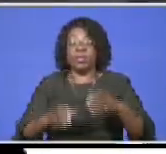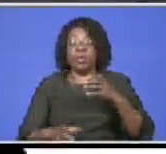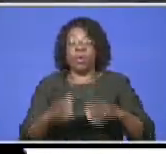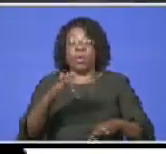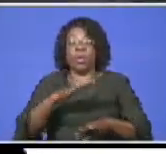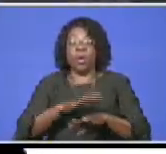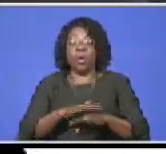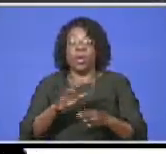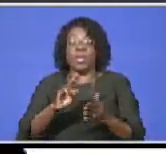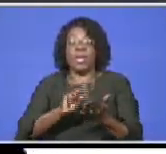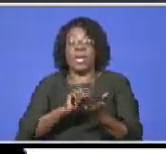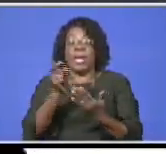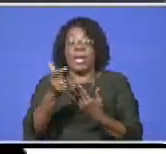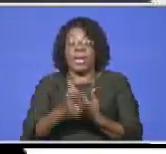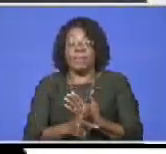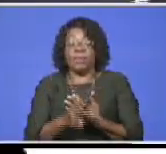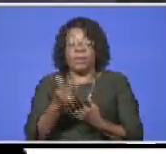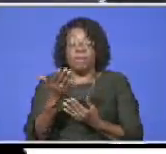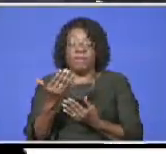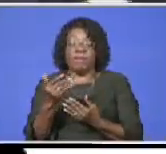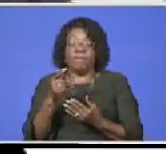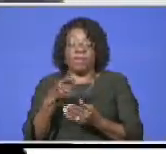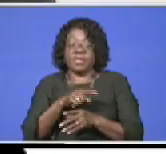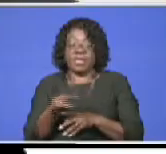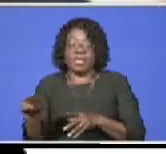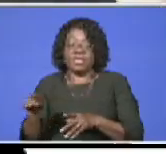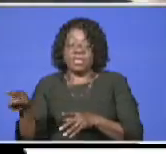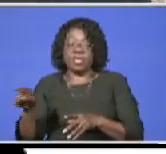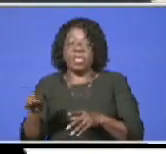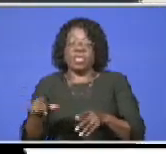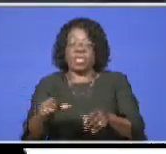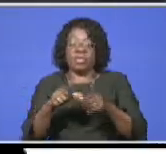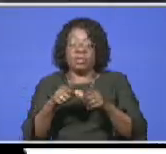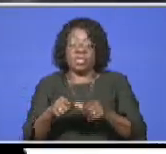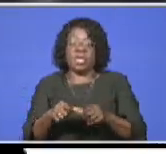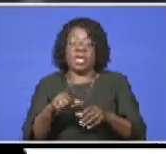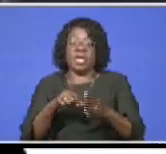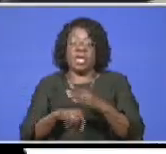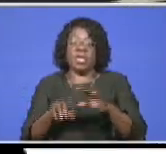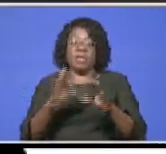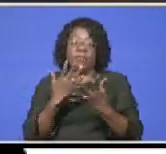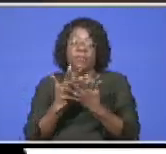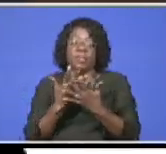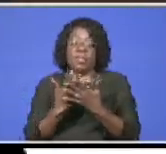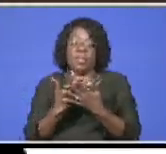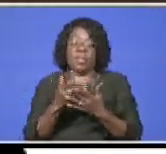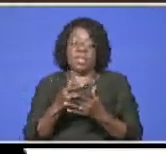pending a social service inquiry. Until then, she has been remanded to the Bahamas Department of Corrections.